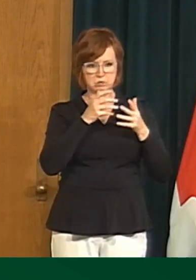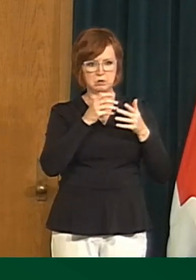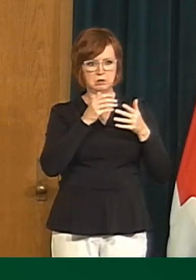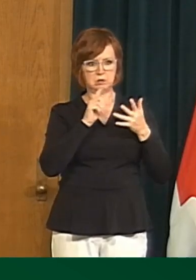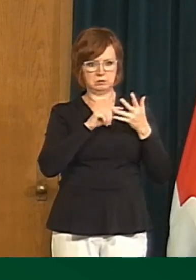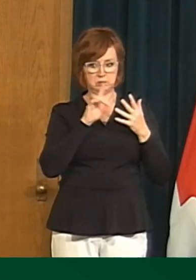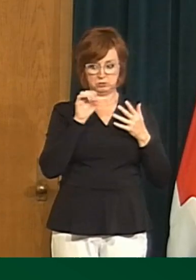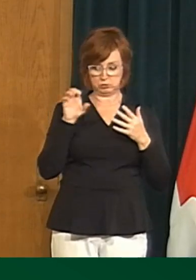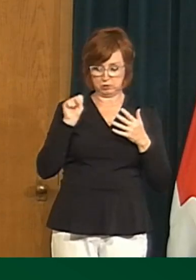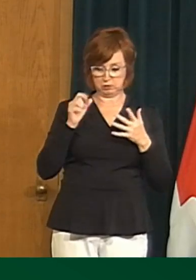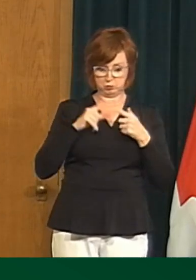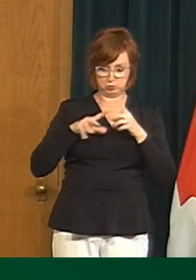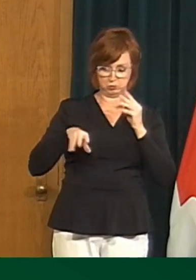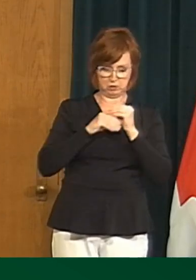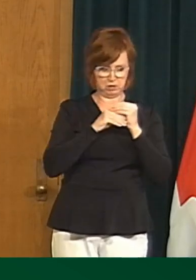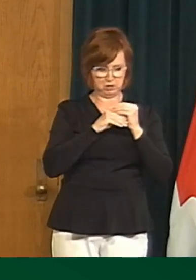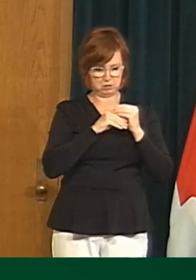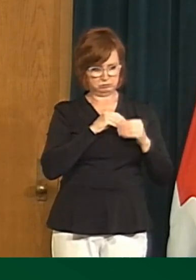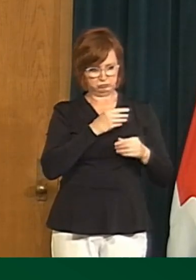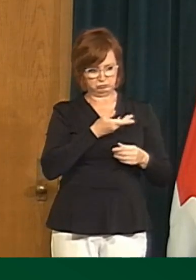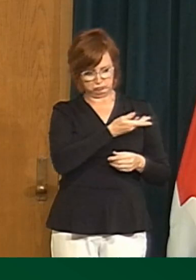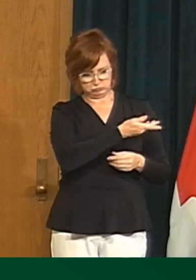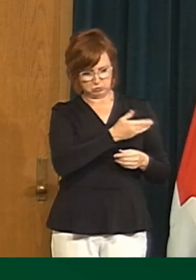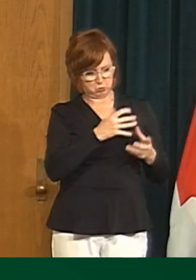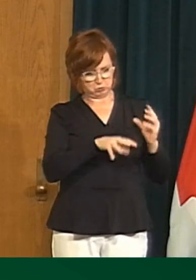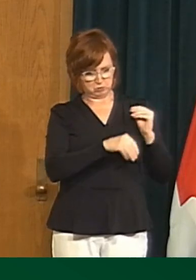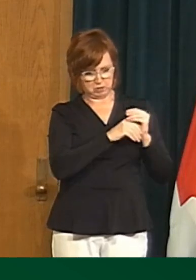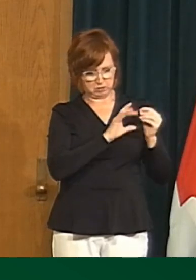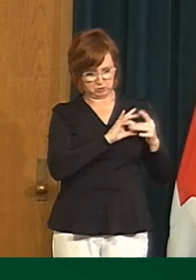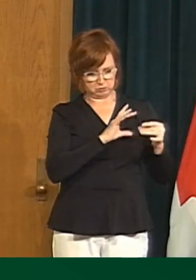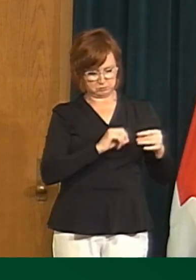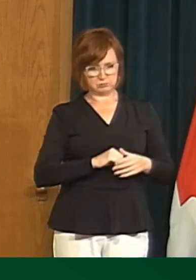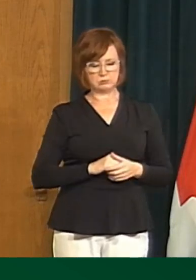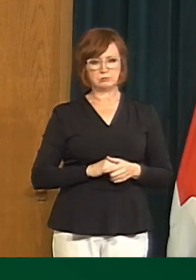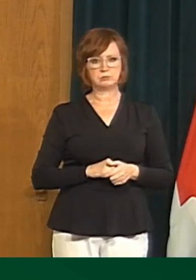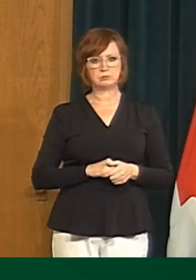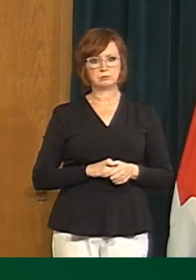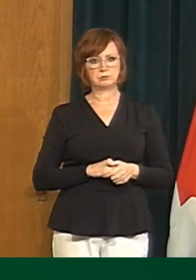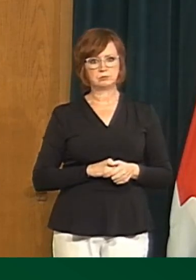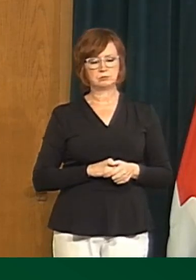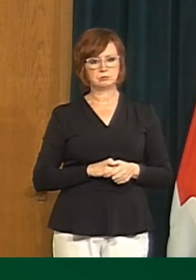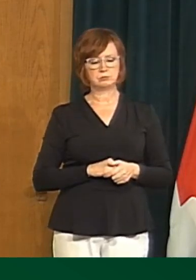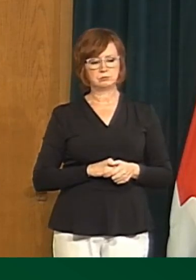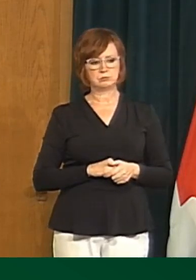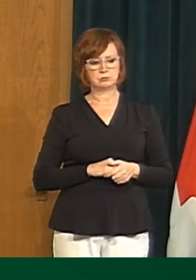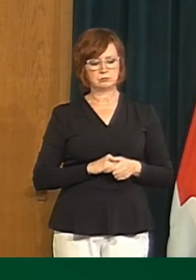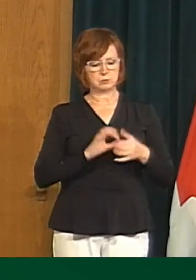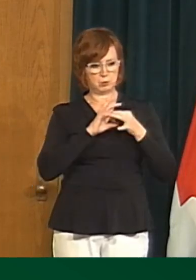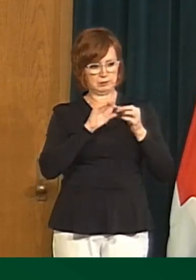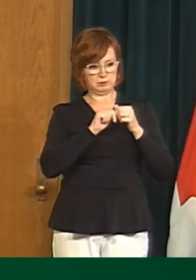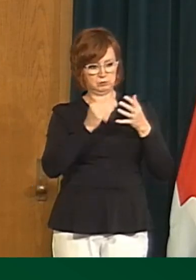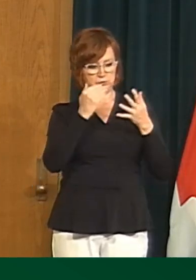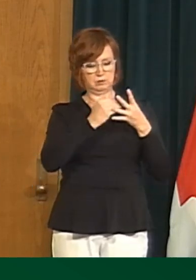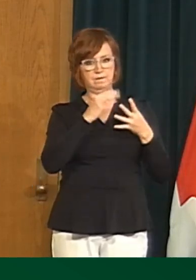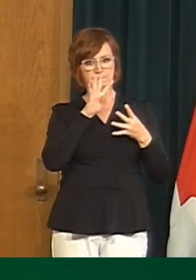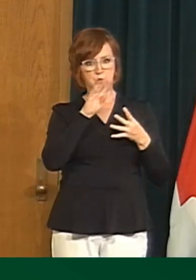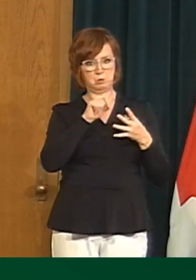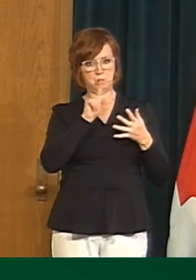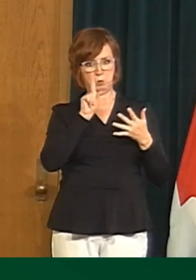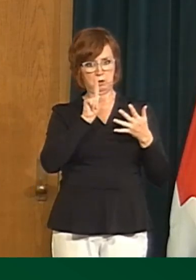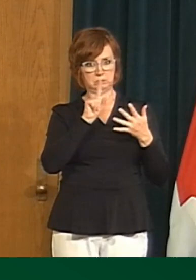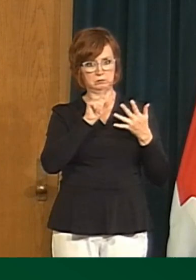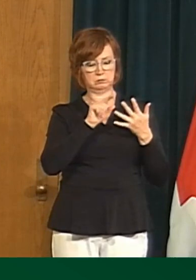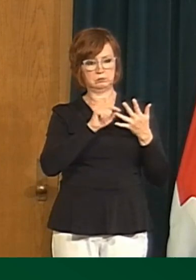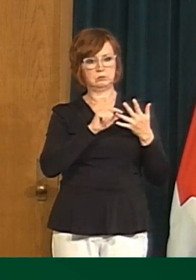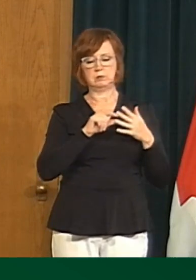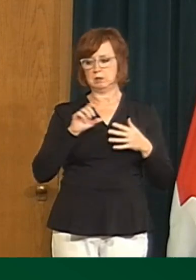Dr. Shahab, if you had anything to add on the consultations that are going on with respect to Phase 4.1. Yeah,